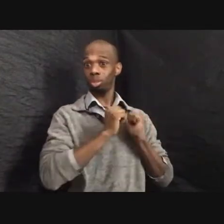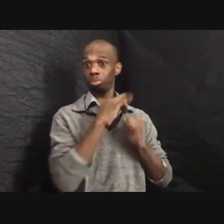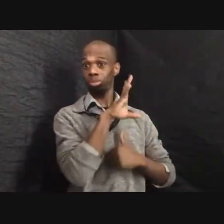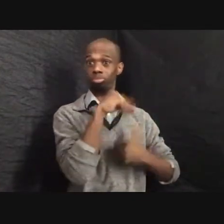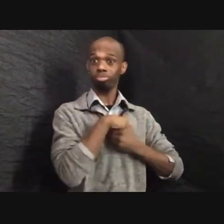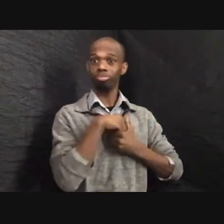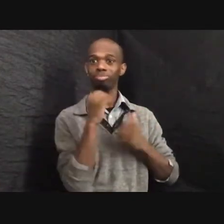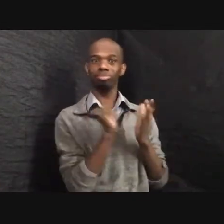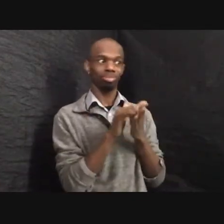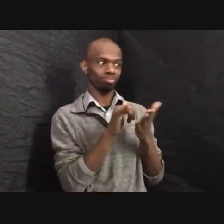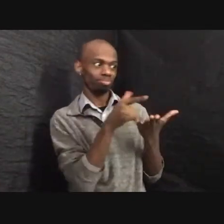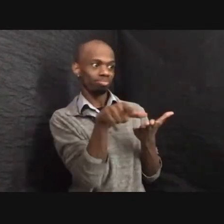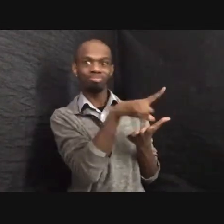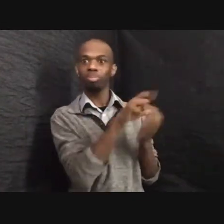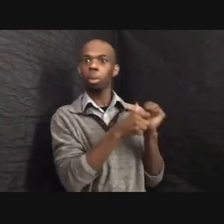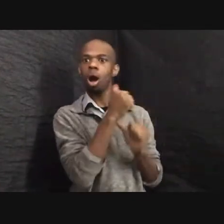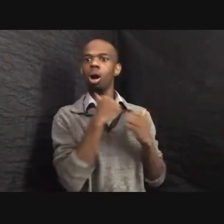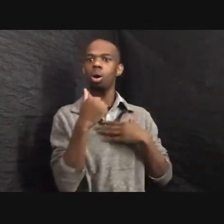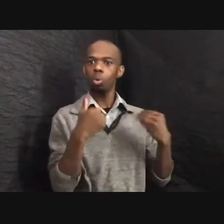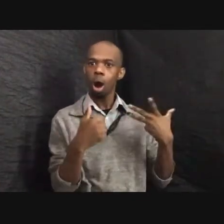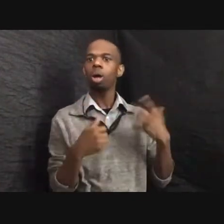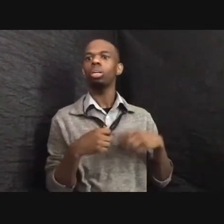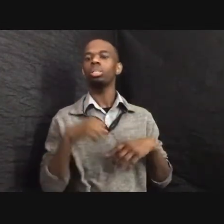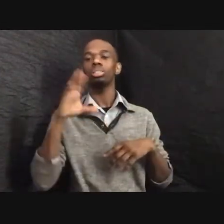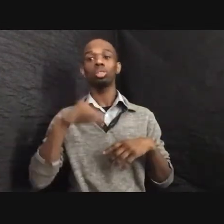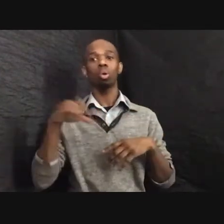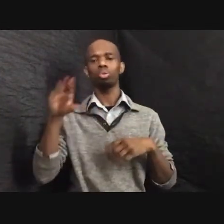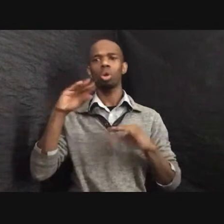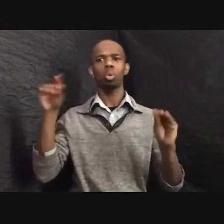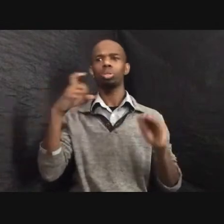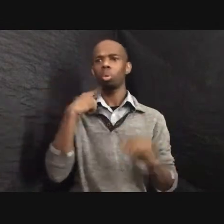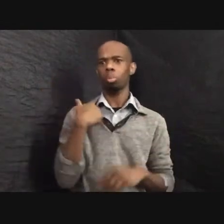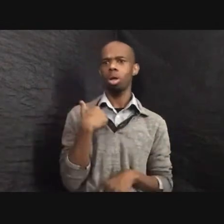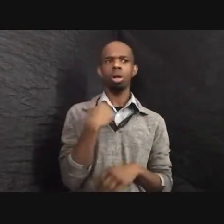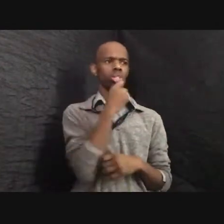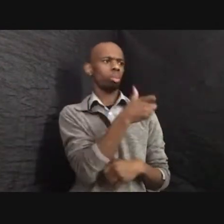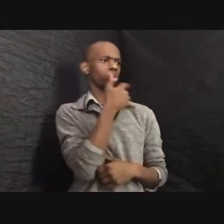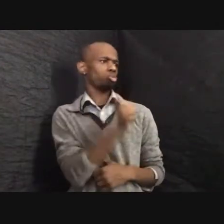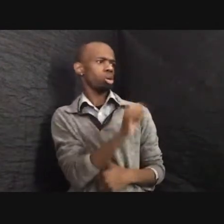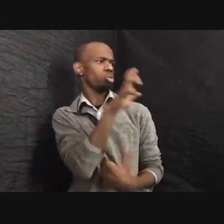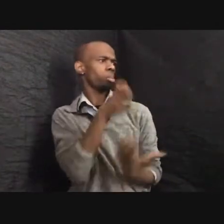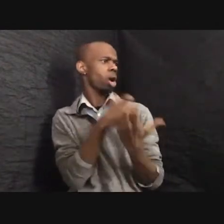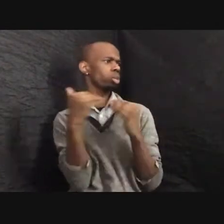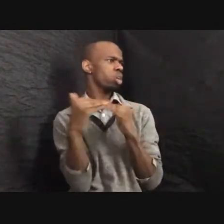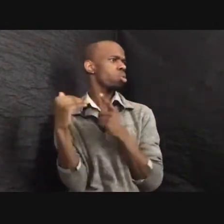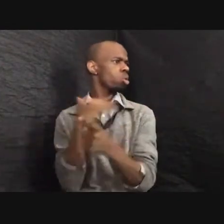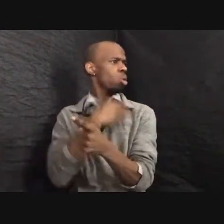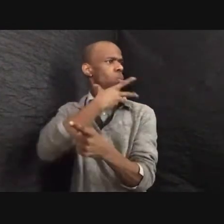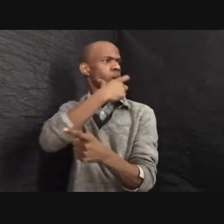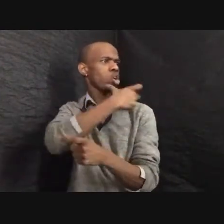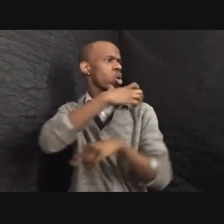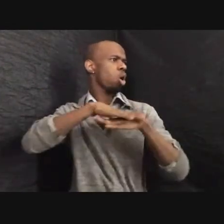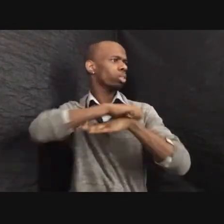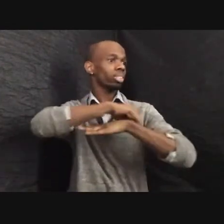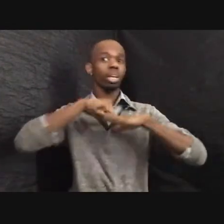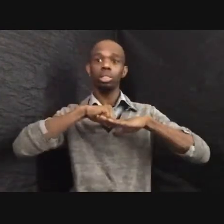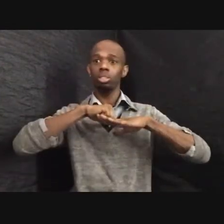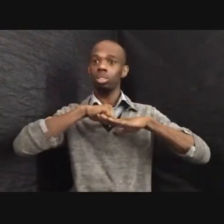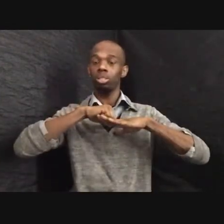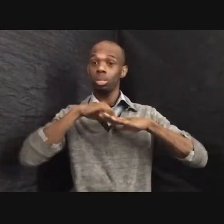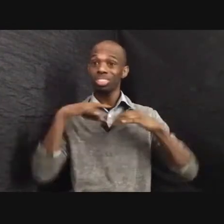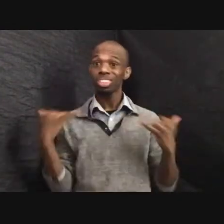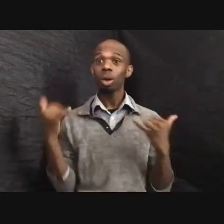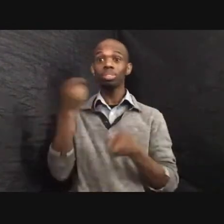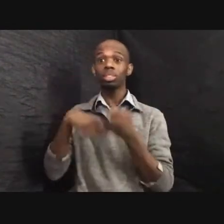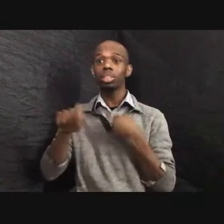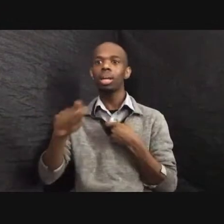like, that white girl on the stage. Don't try to be a female white ingenue. Don't do none of that. Be your Black self and do it safely